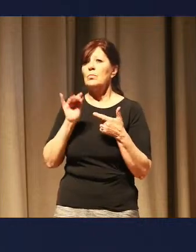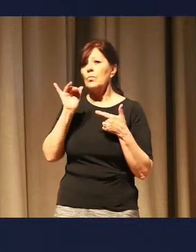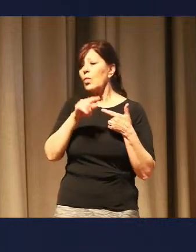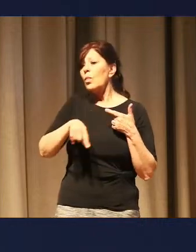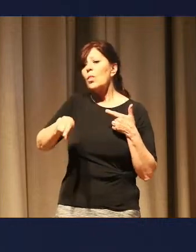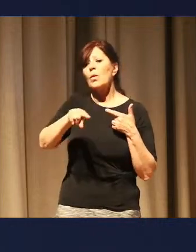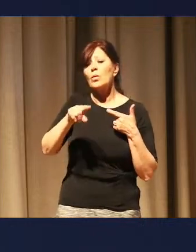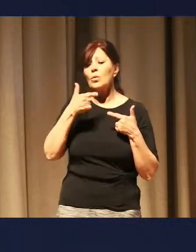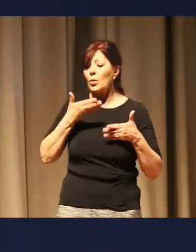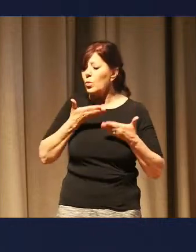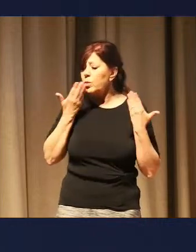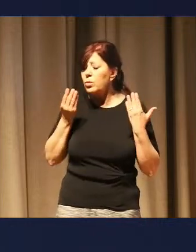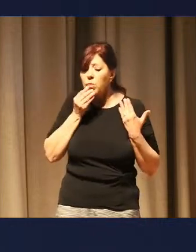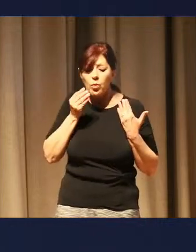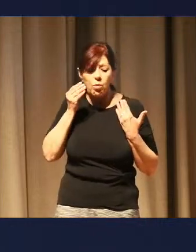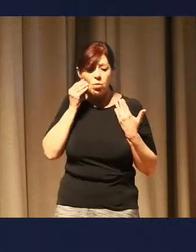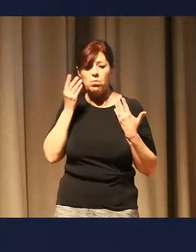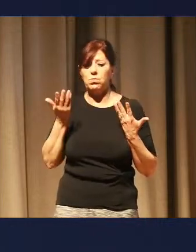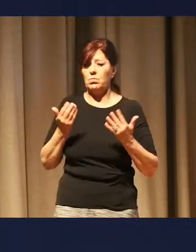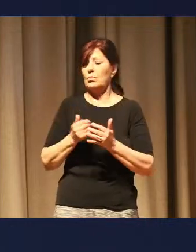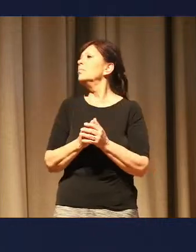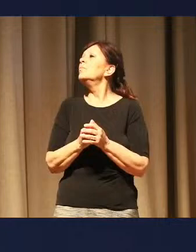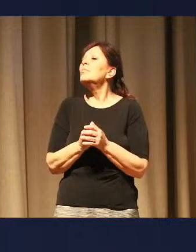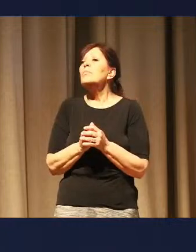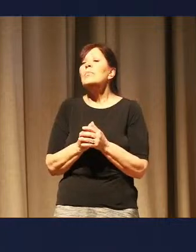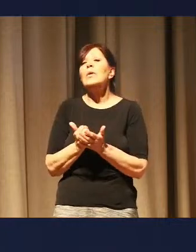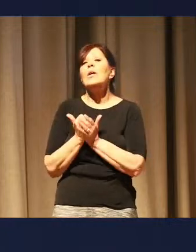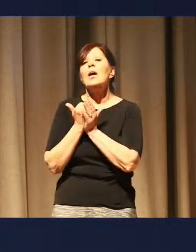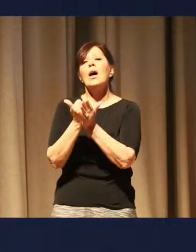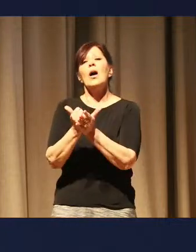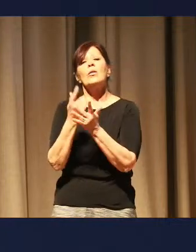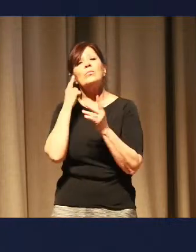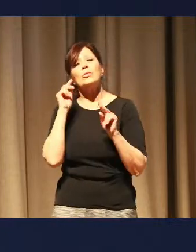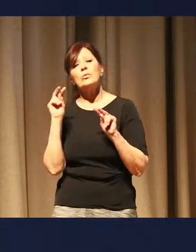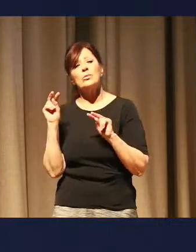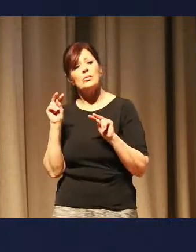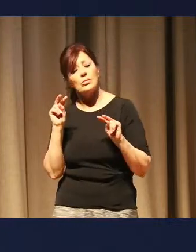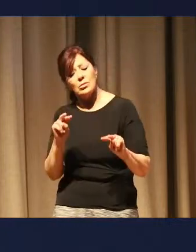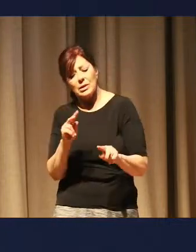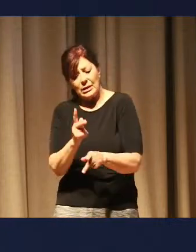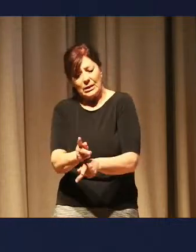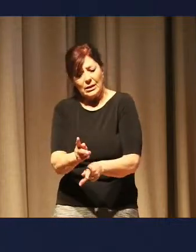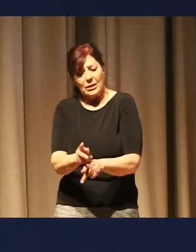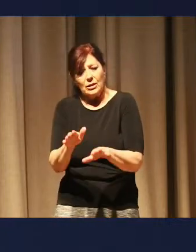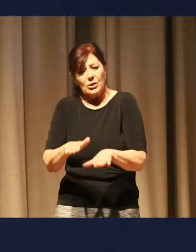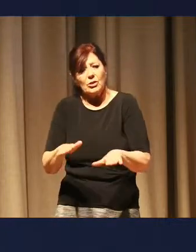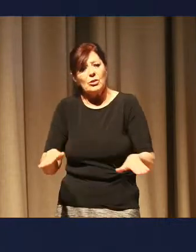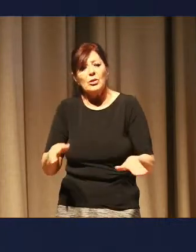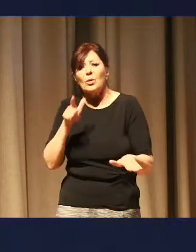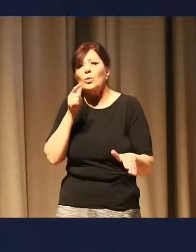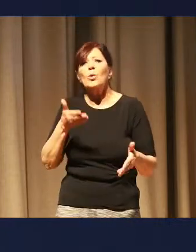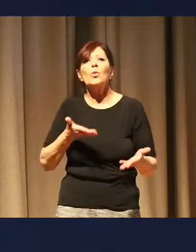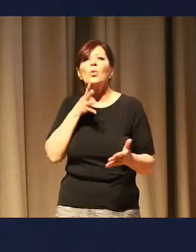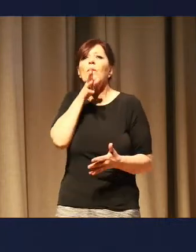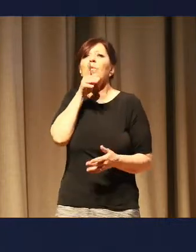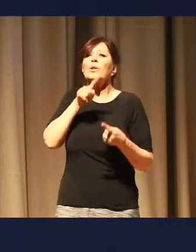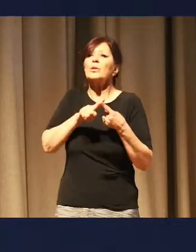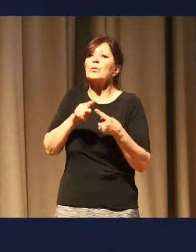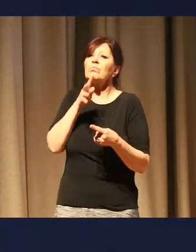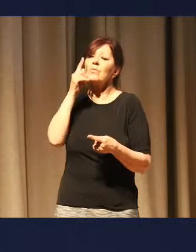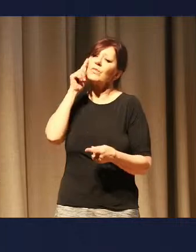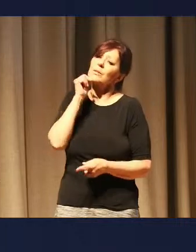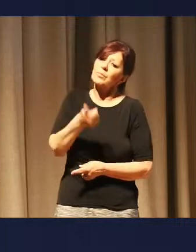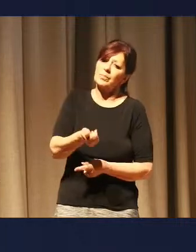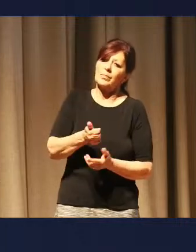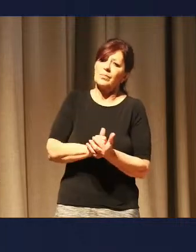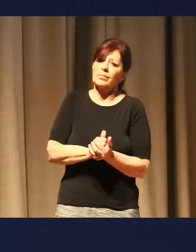are homeless or helpless. Help us to always look after the children who have no voice to speak for